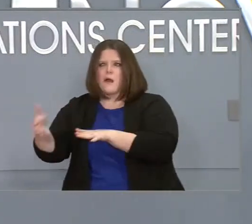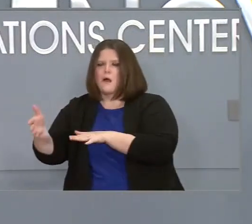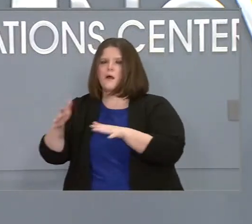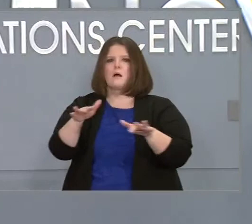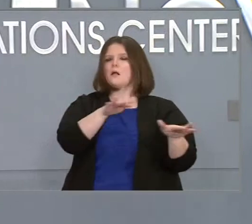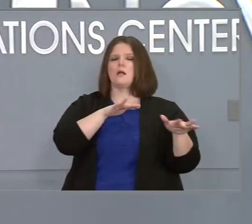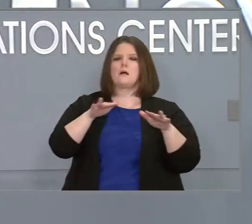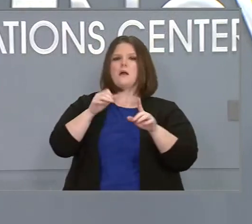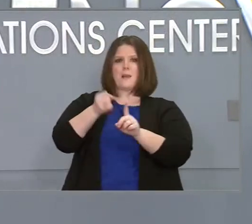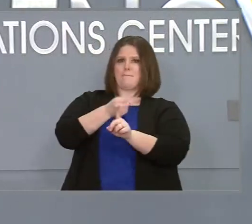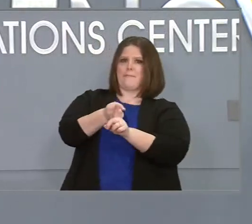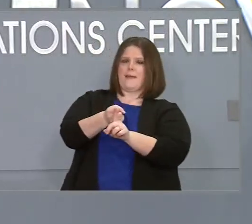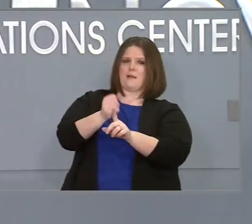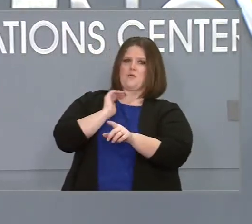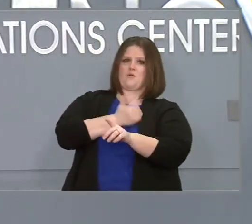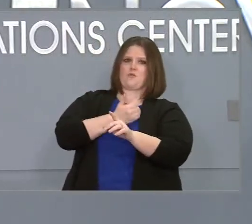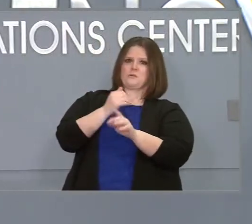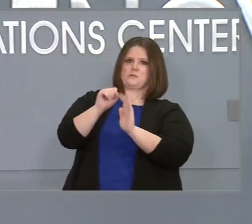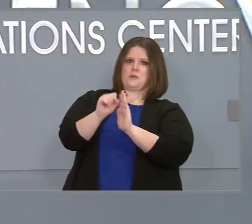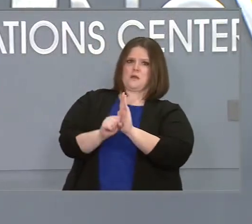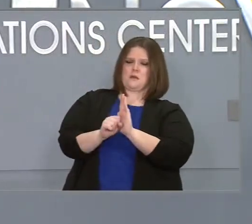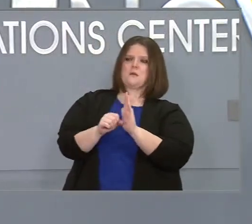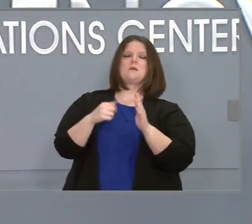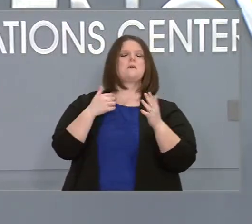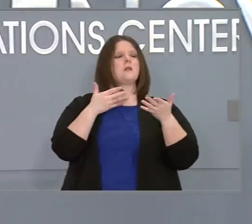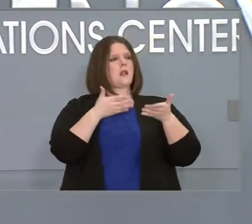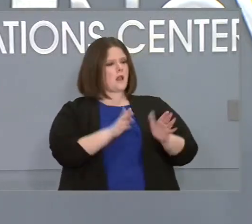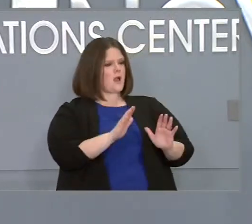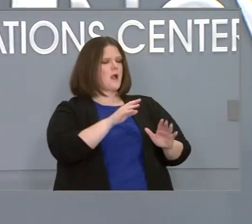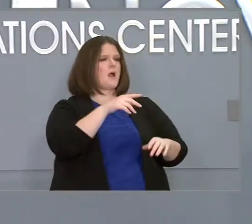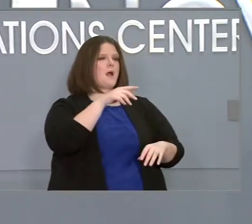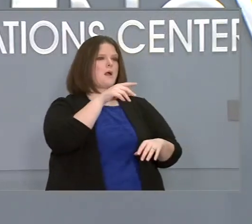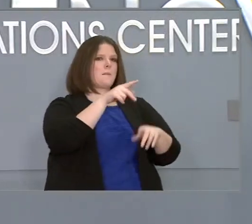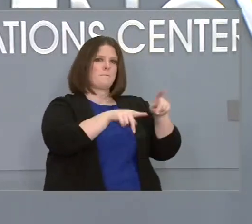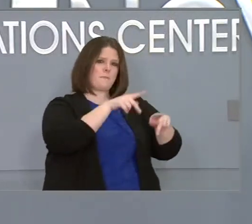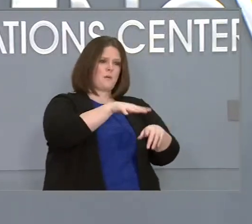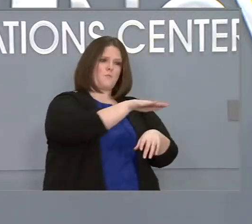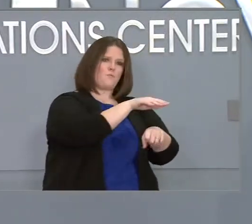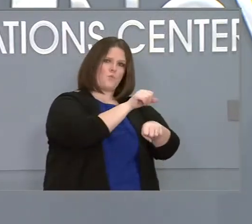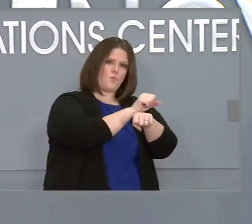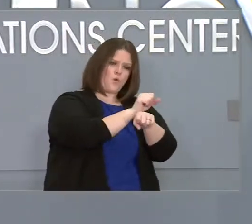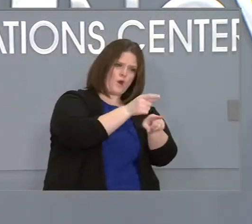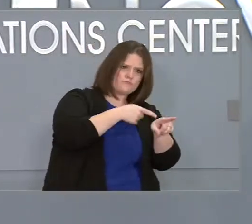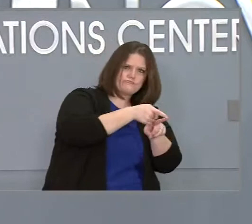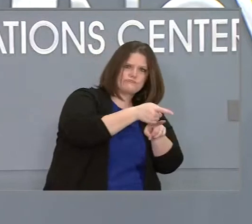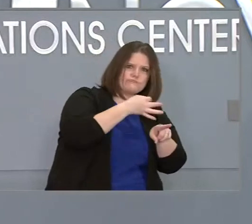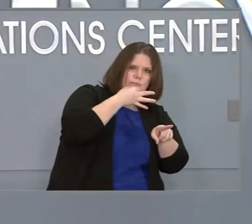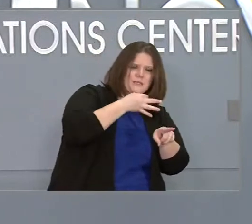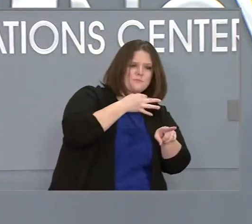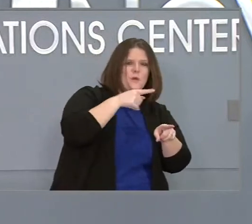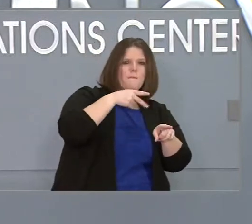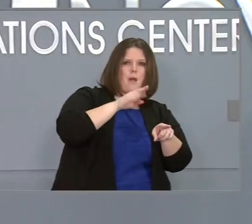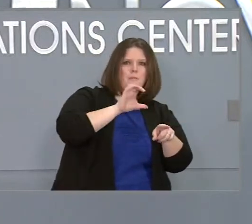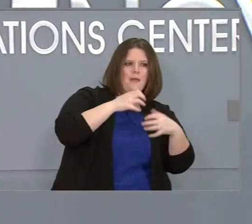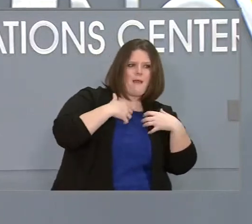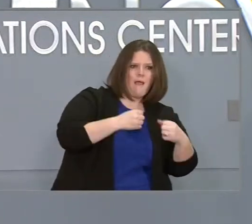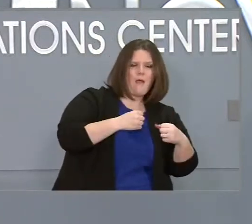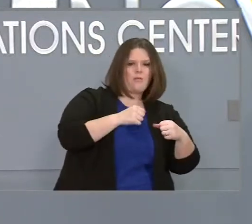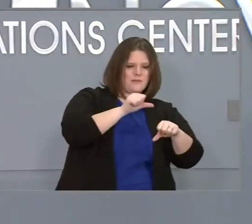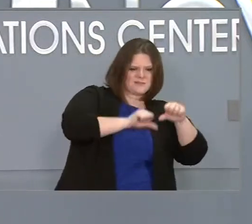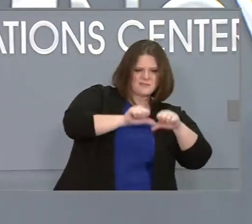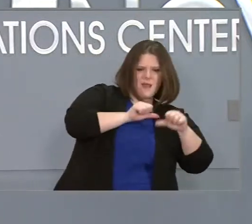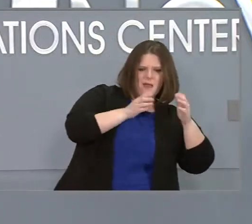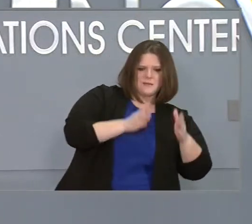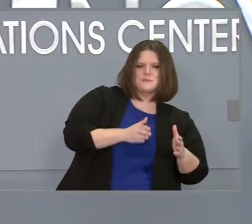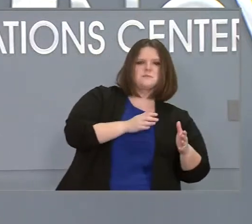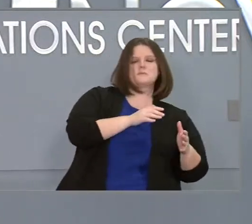continue to let public health lead, to let the experts, the science, and the data lead through this. And then on vaccinations, I know we've asked this